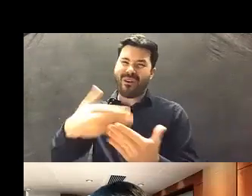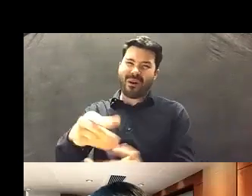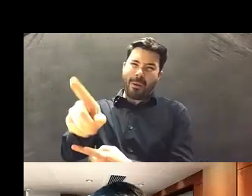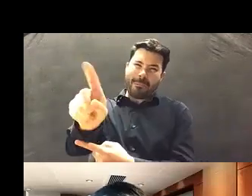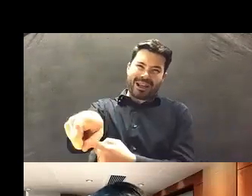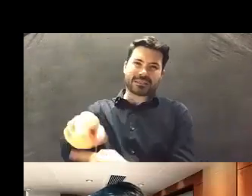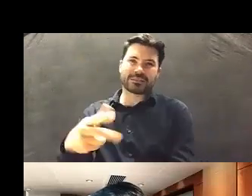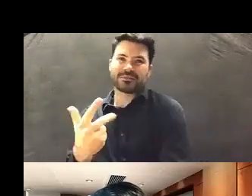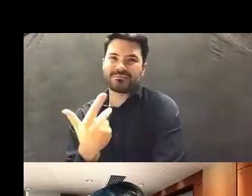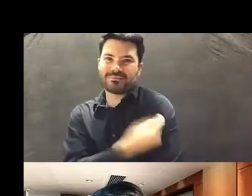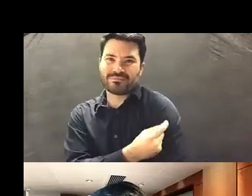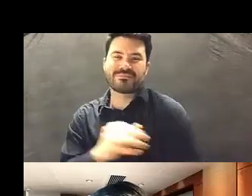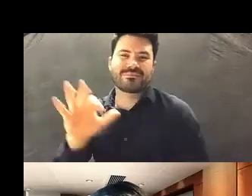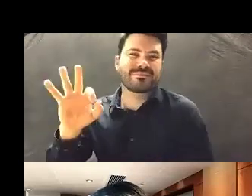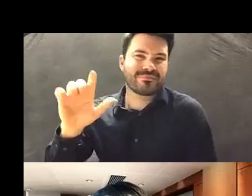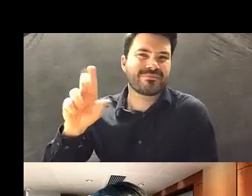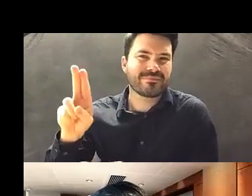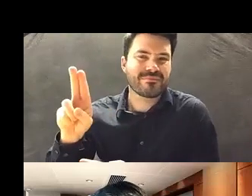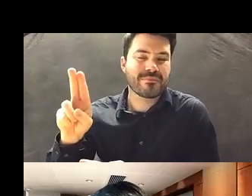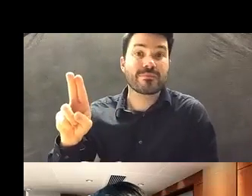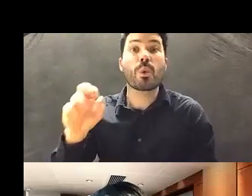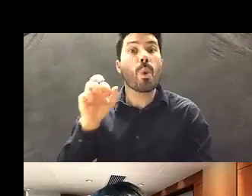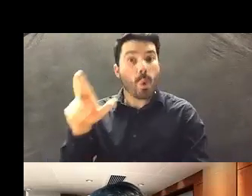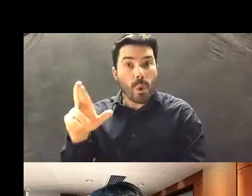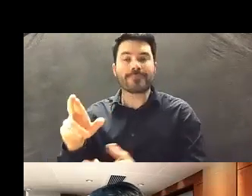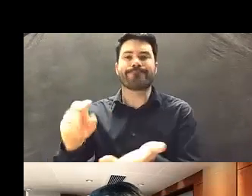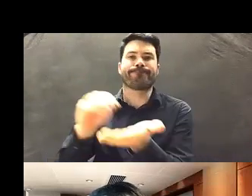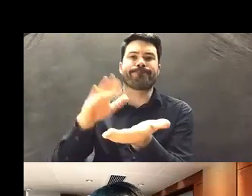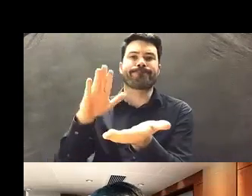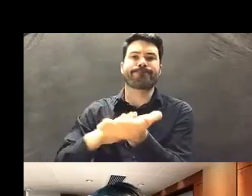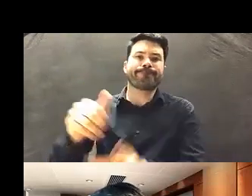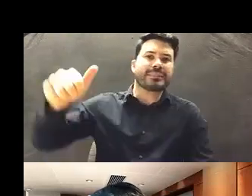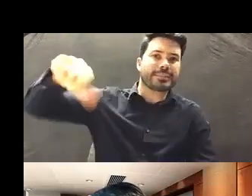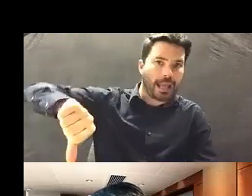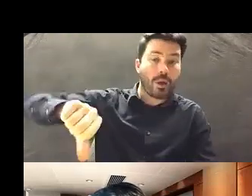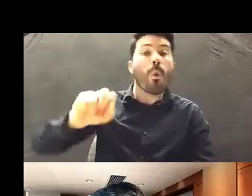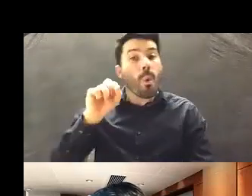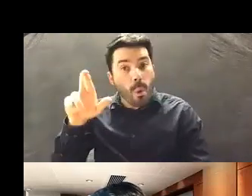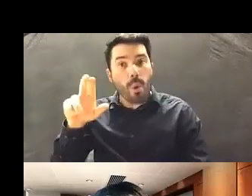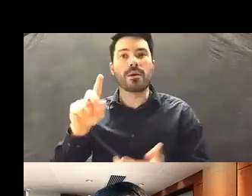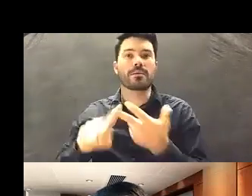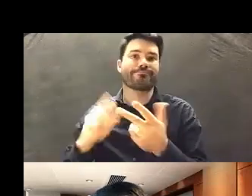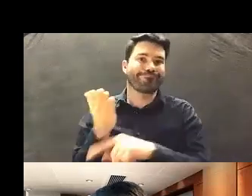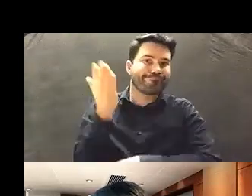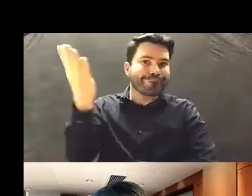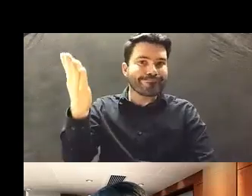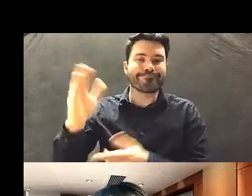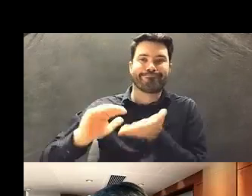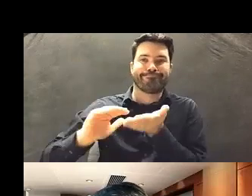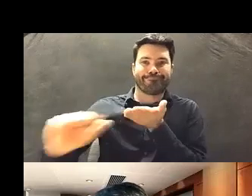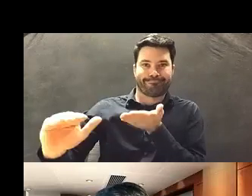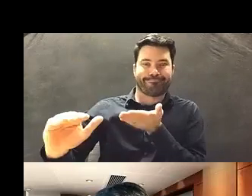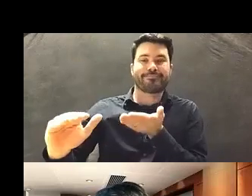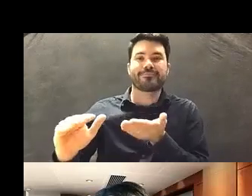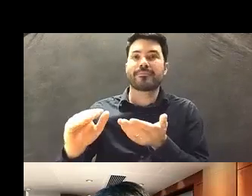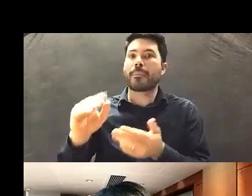shot, submit their declination, or have an approved exemption on file by December 1st. All of